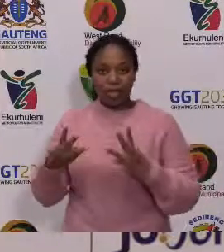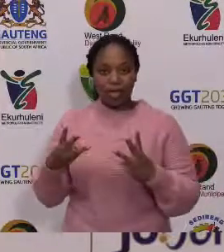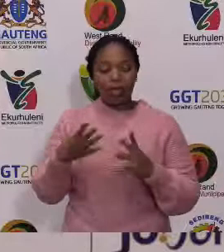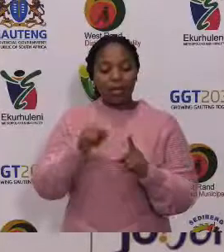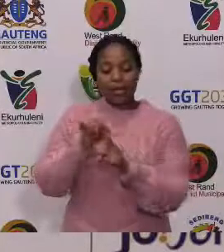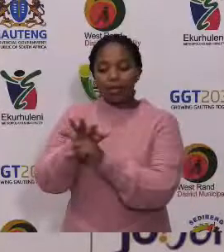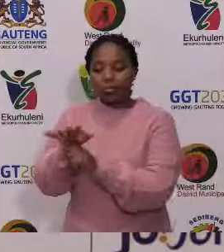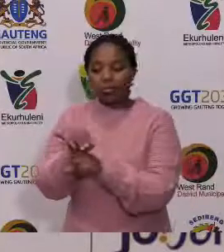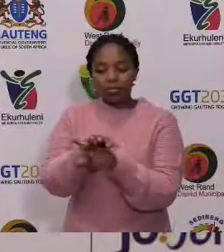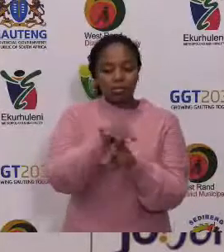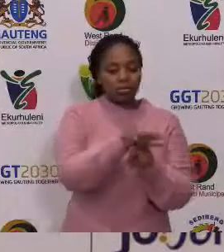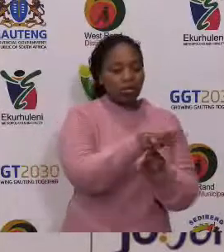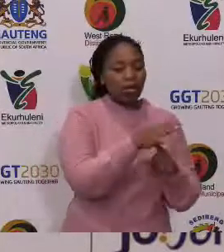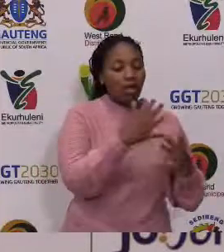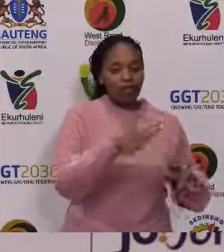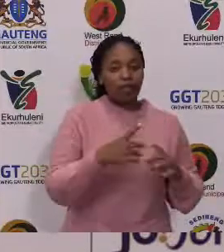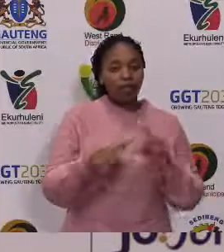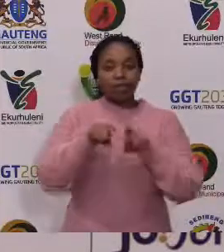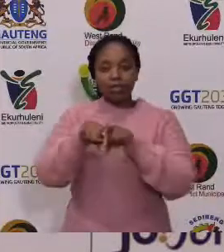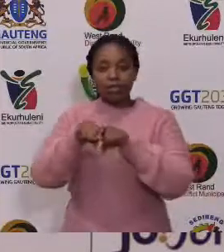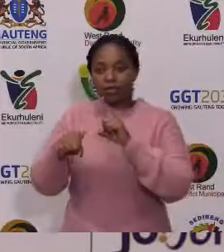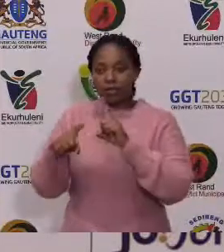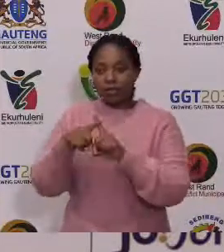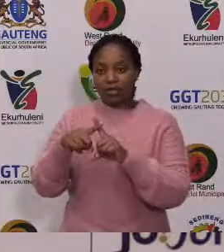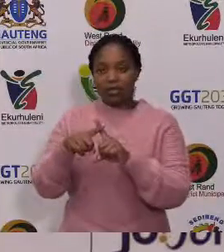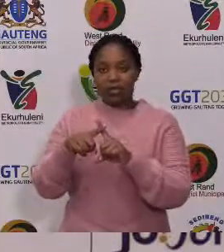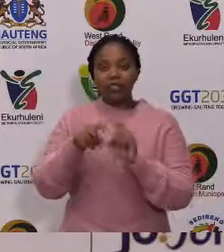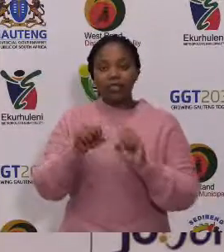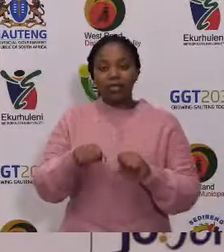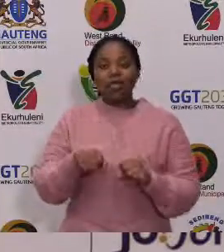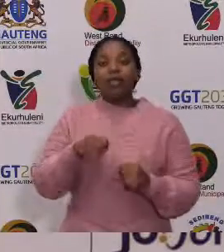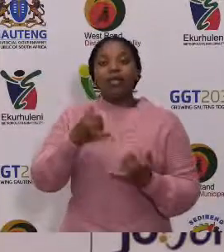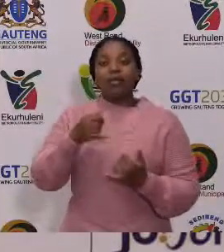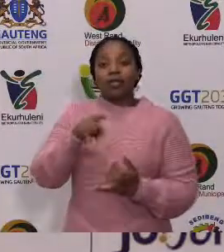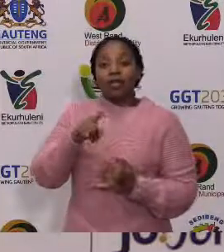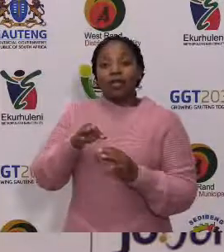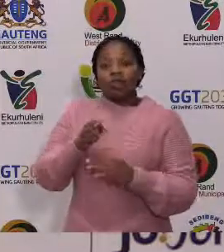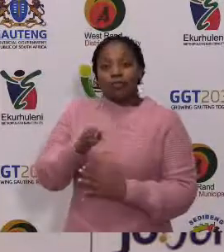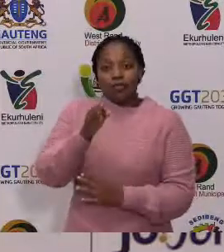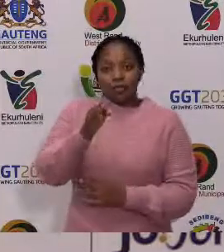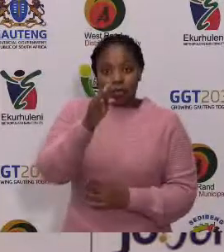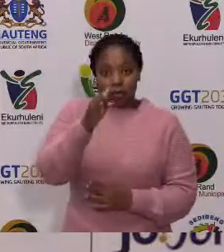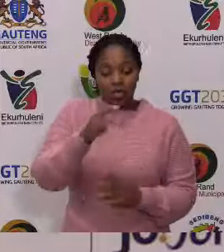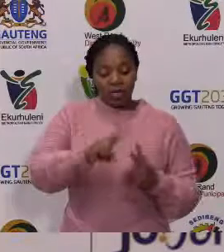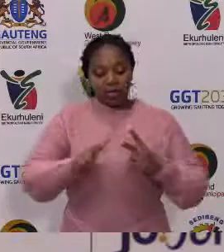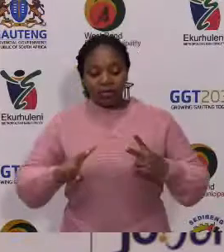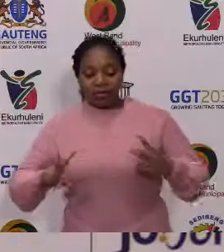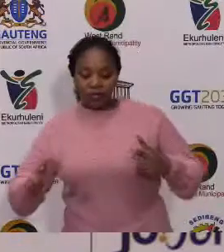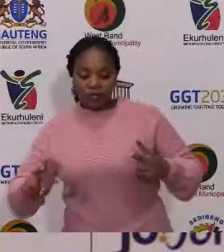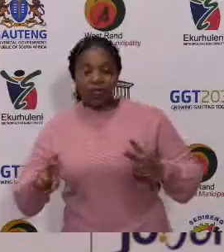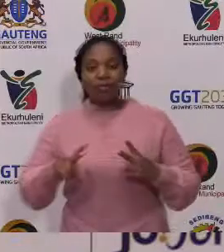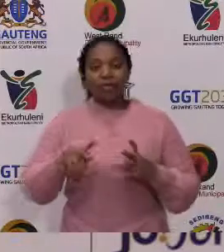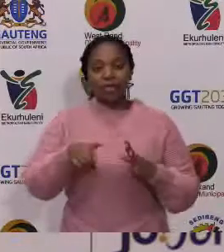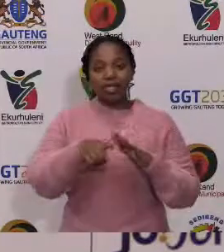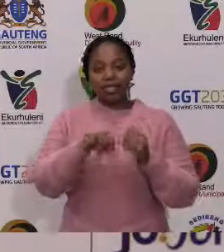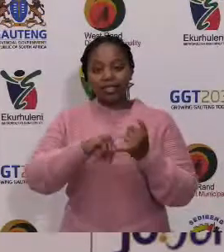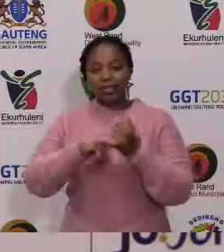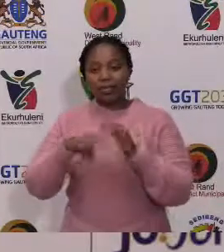and that also helps us to understand what to expect in the future in the different sub-districts in